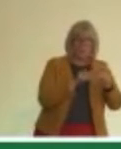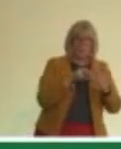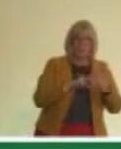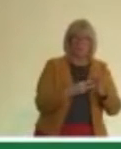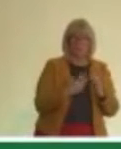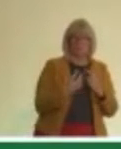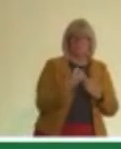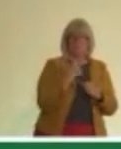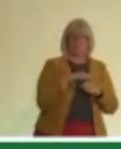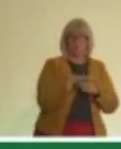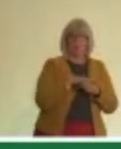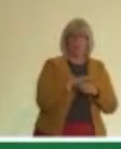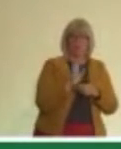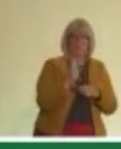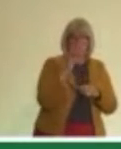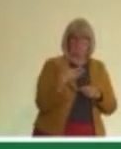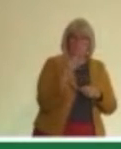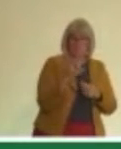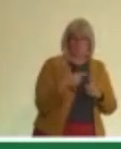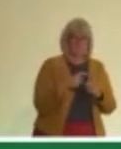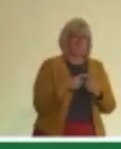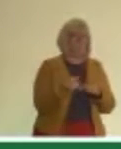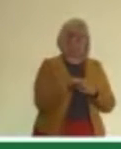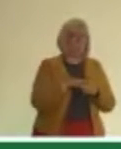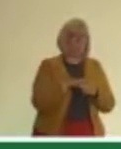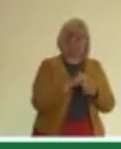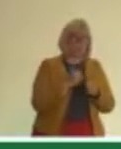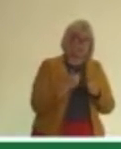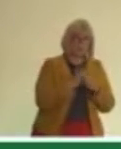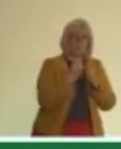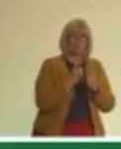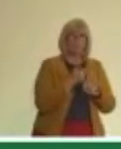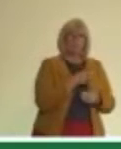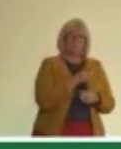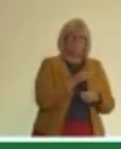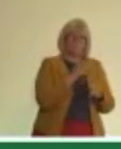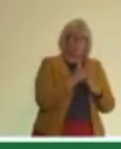volunteers, local champions, and they worked all year